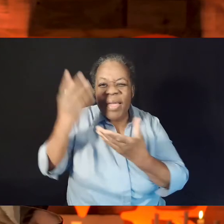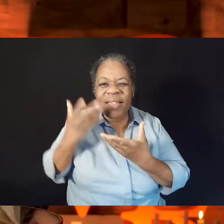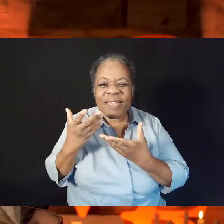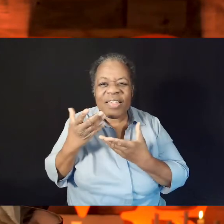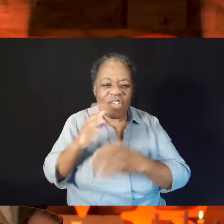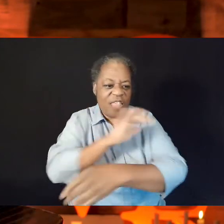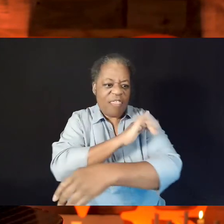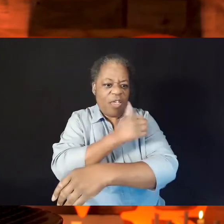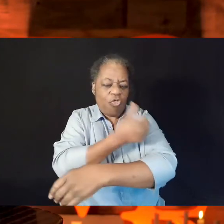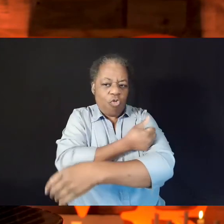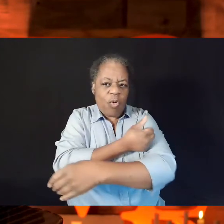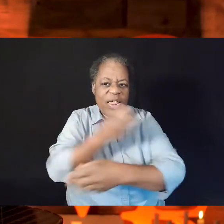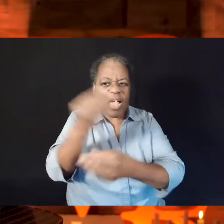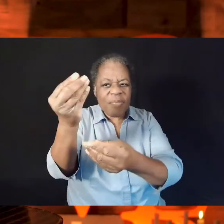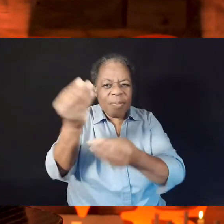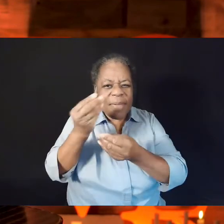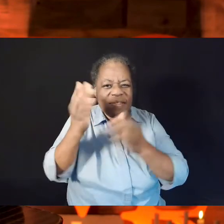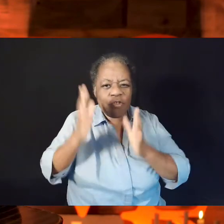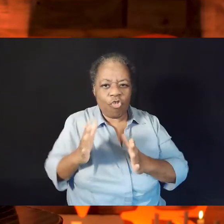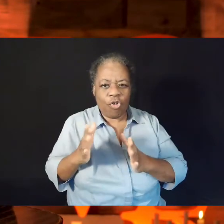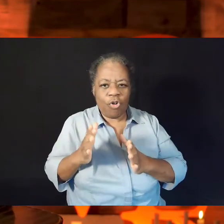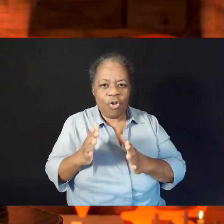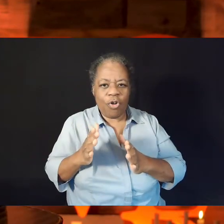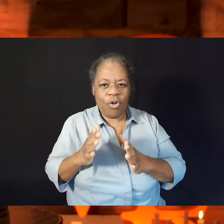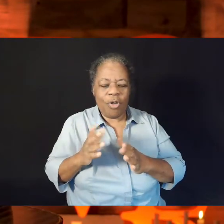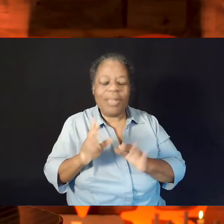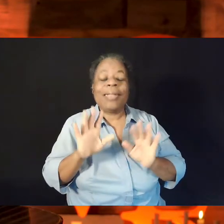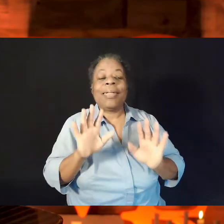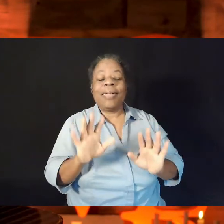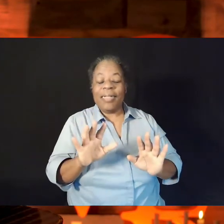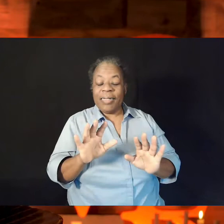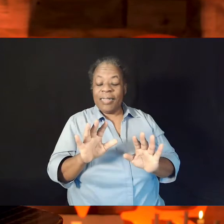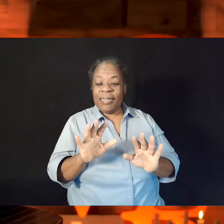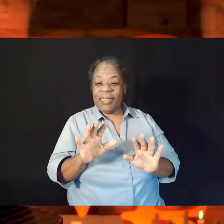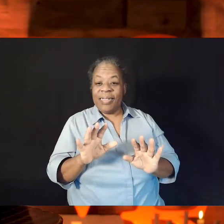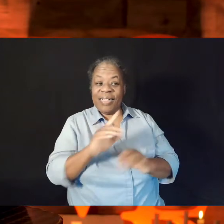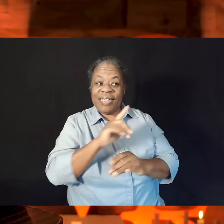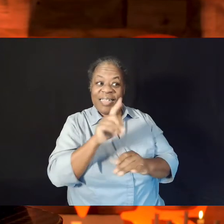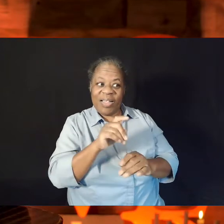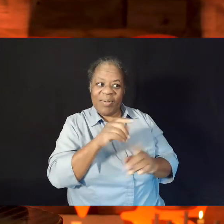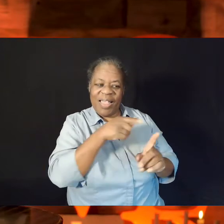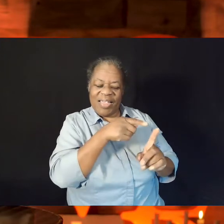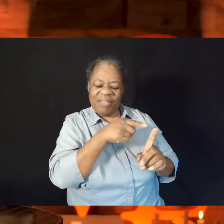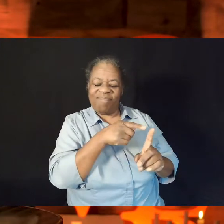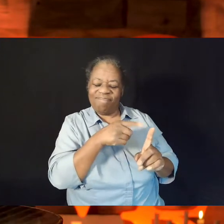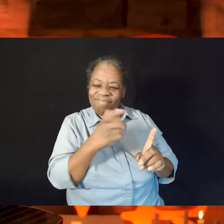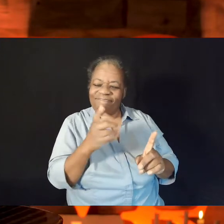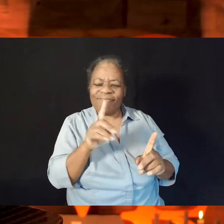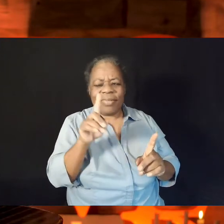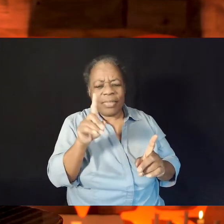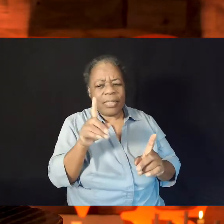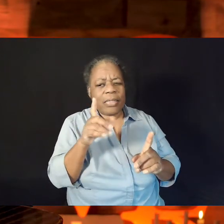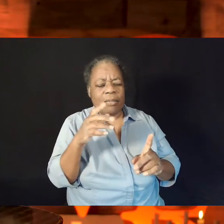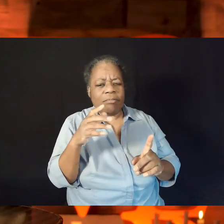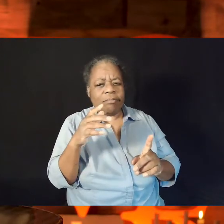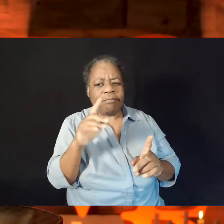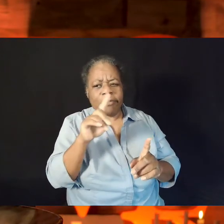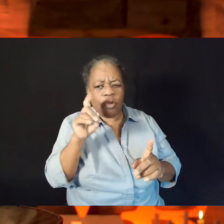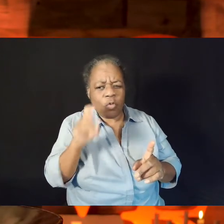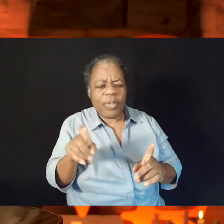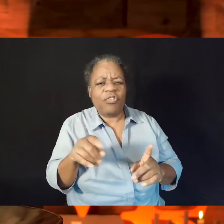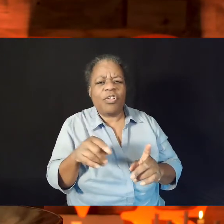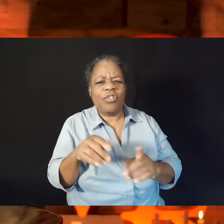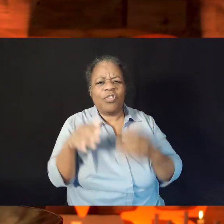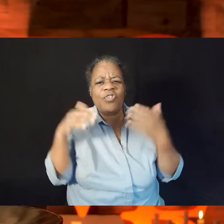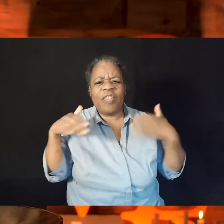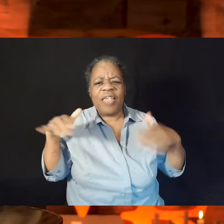messenger. Now, before we jump all over Zechariah for his impertinence to question the angel, let's look at the situation